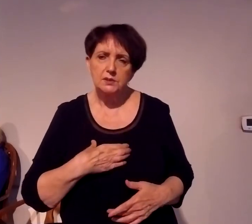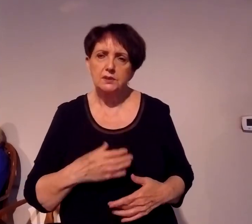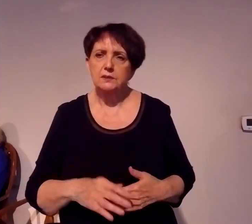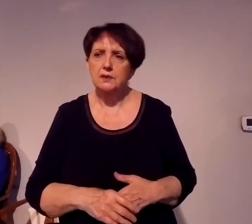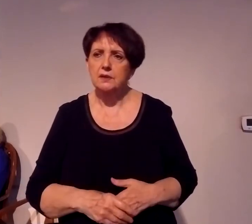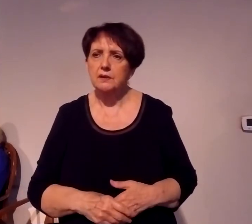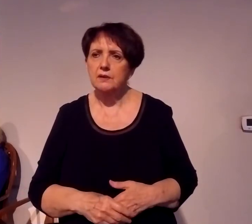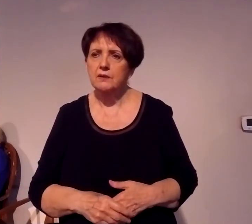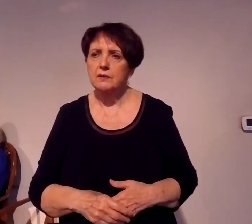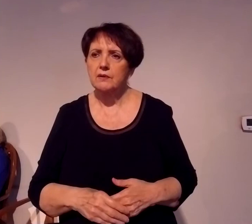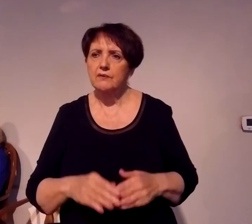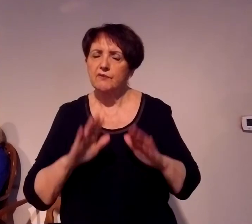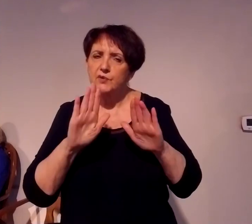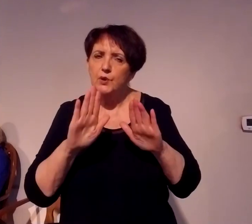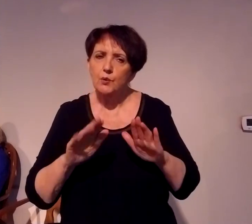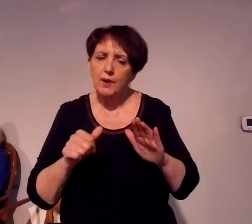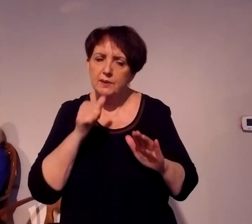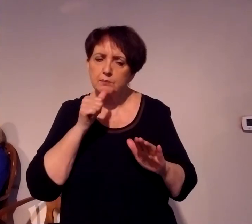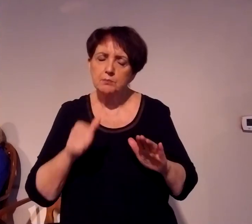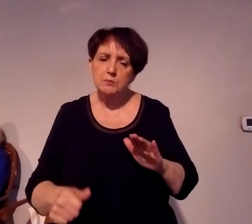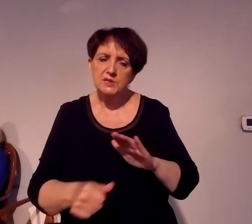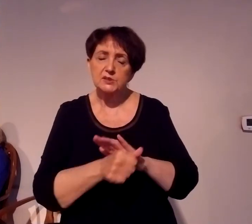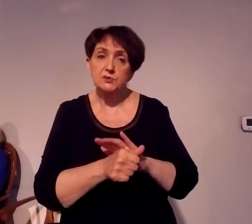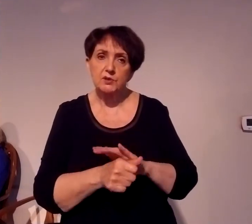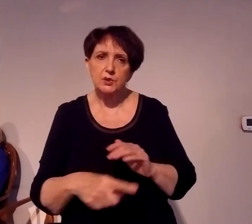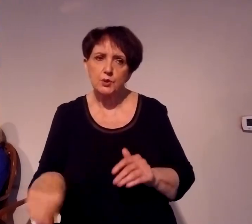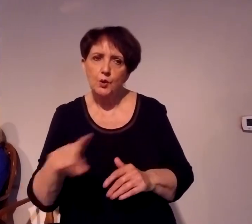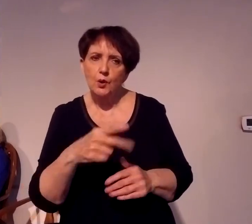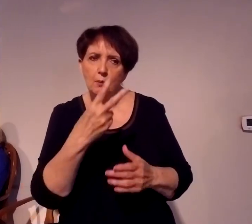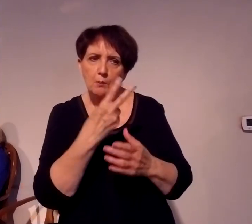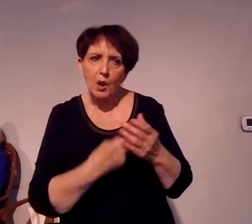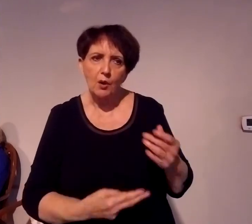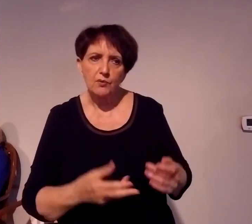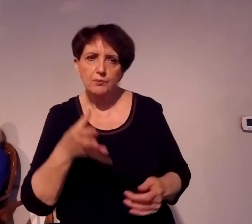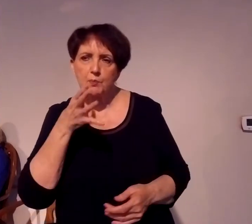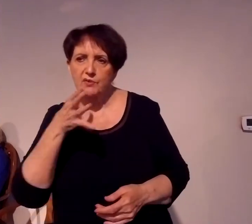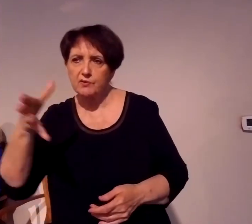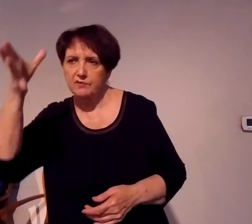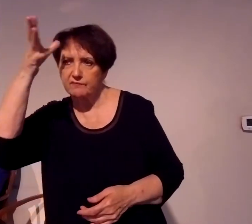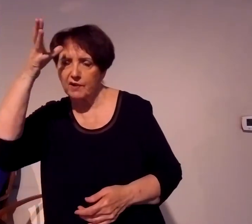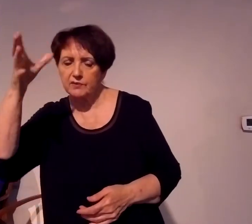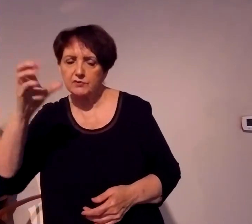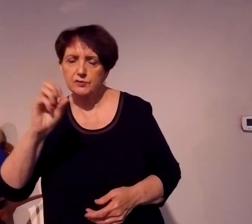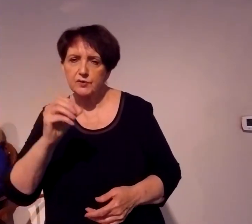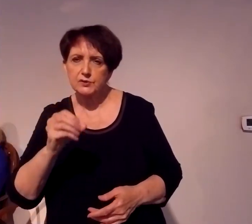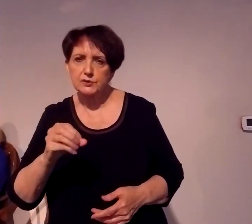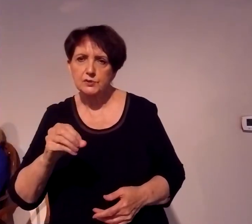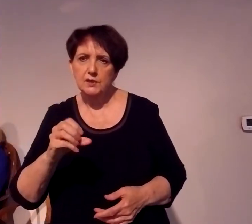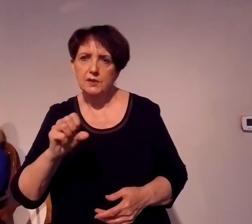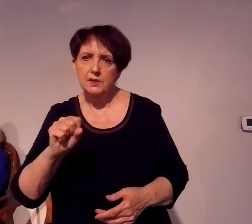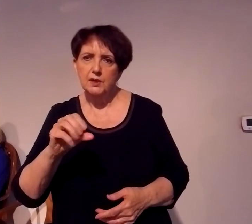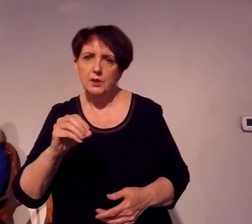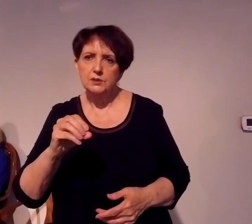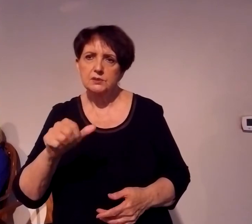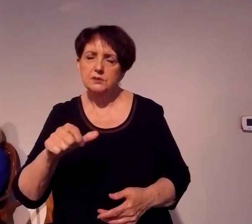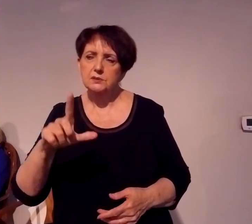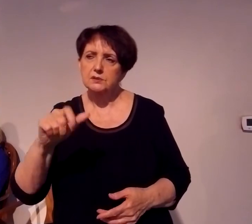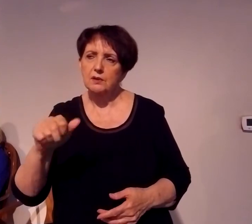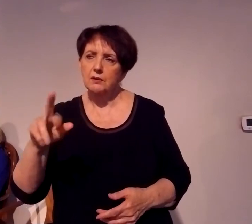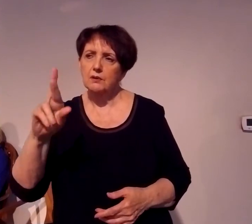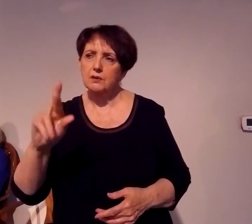For in the great mystery, you are both mother and father to the solar child of your own